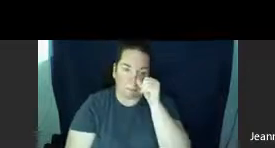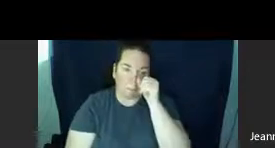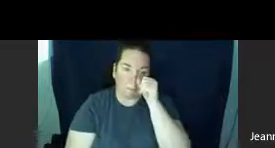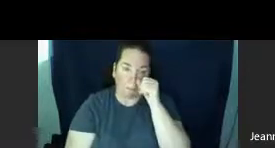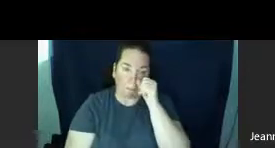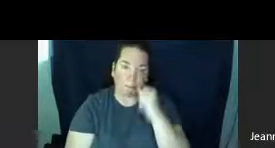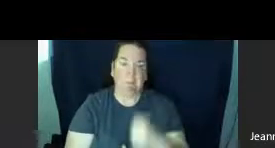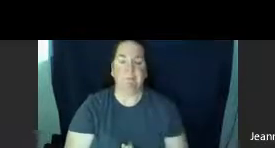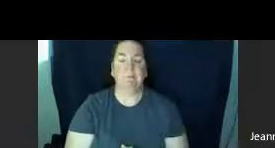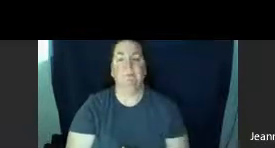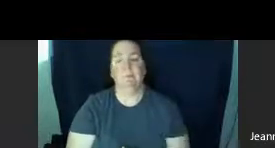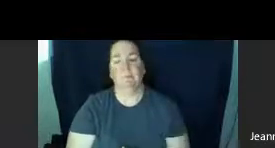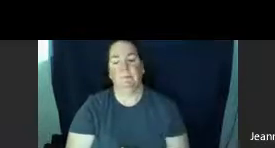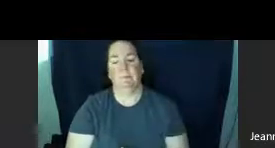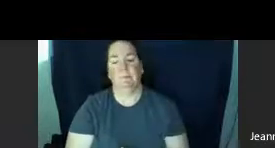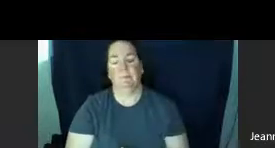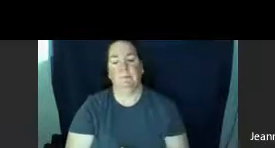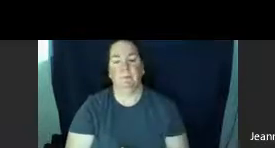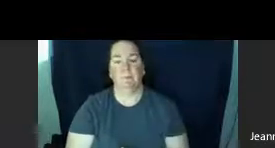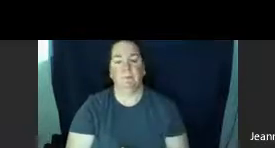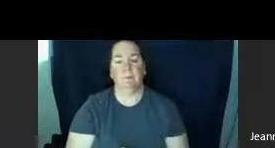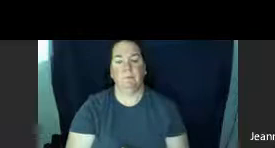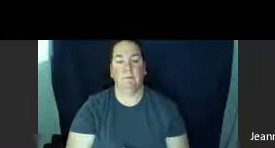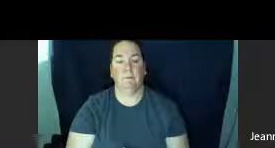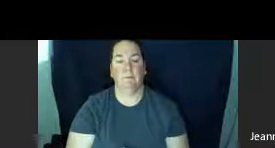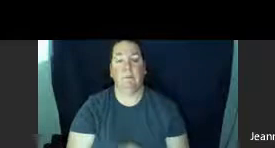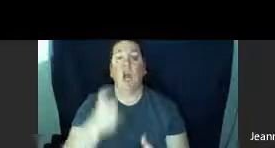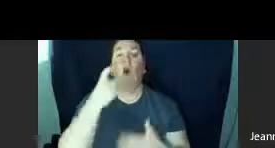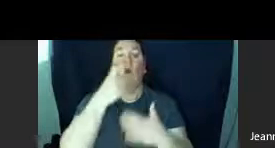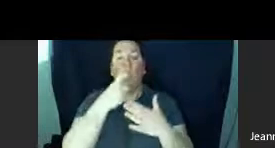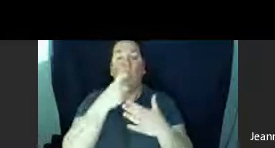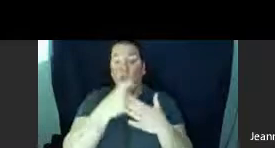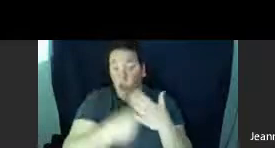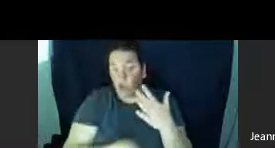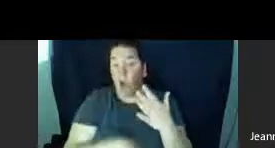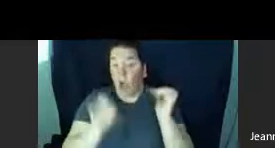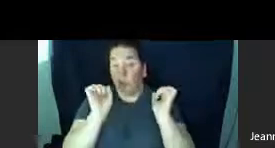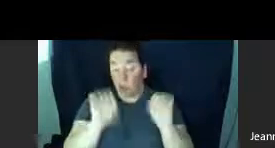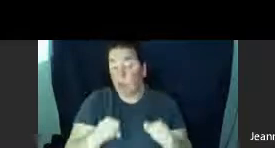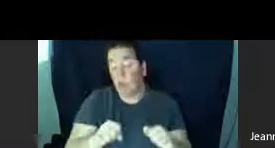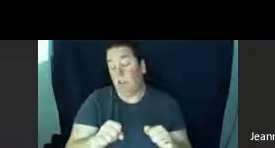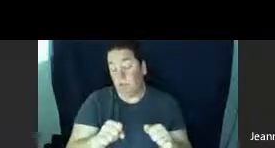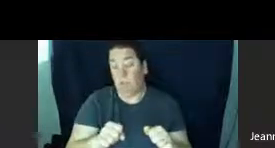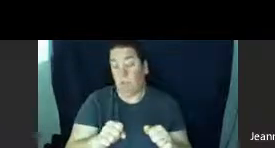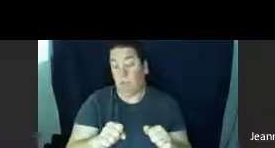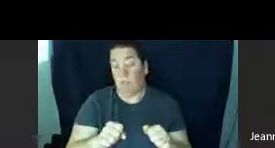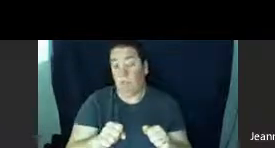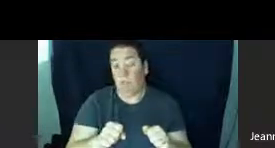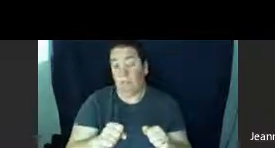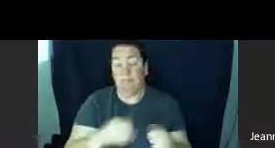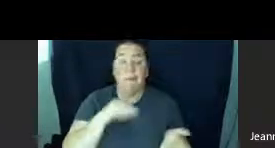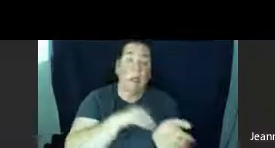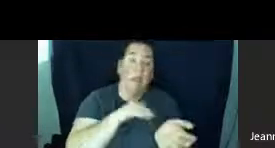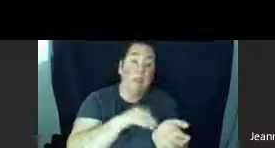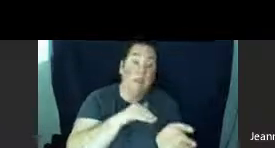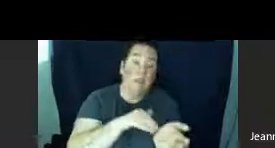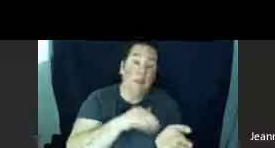And it's important to note here that there could be costs associated with getting tested or the doctor's visit to get the